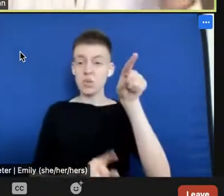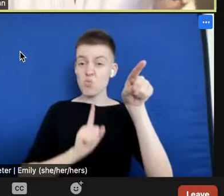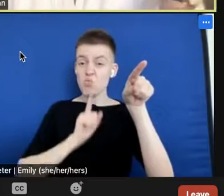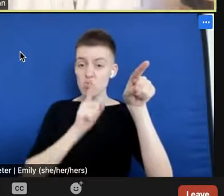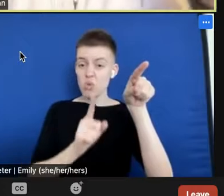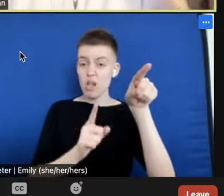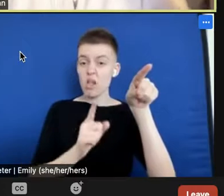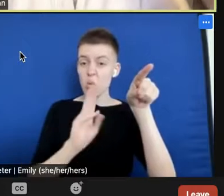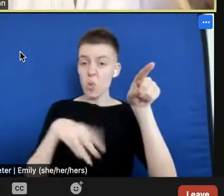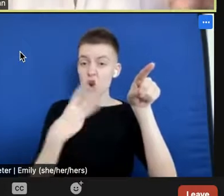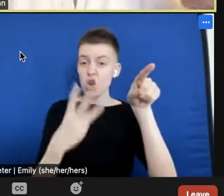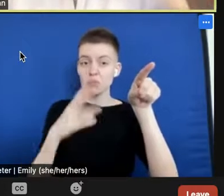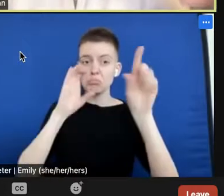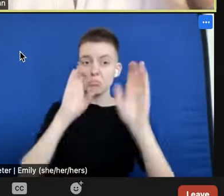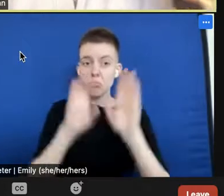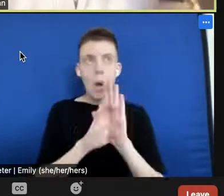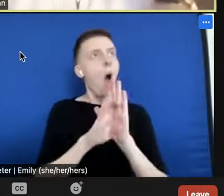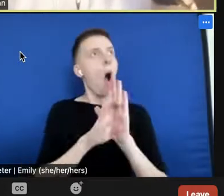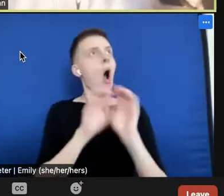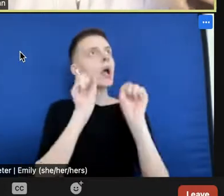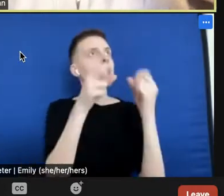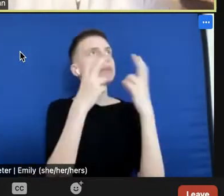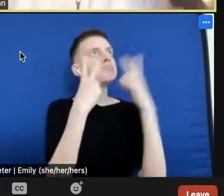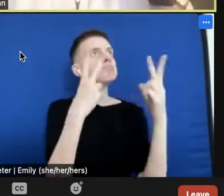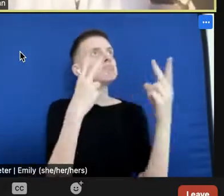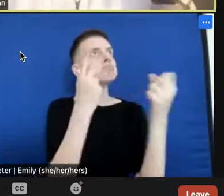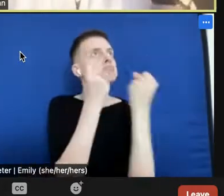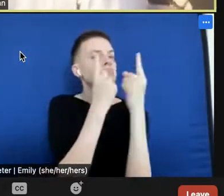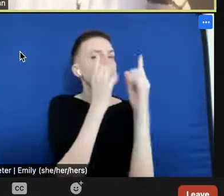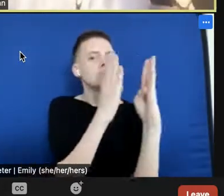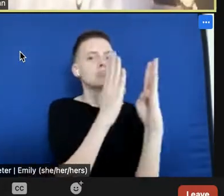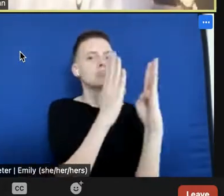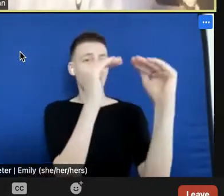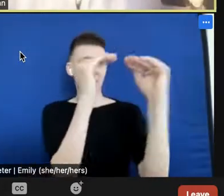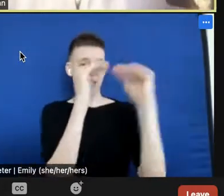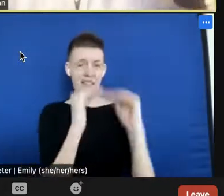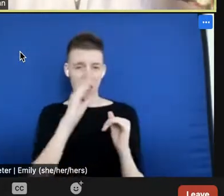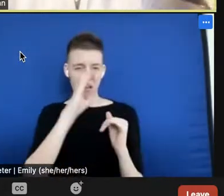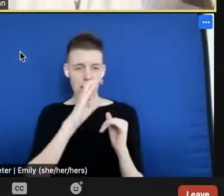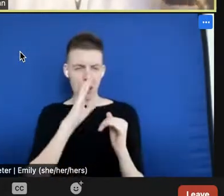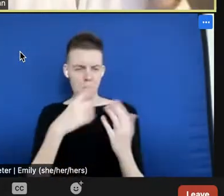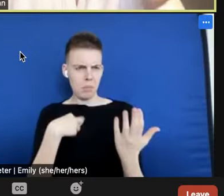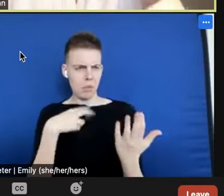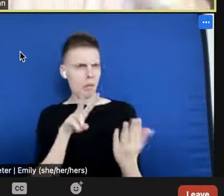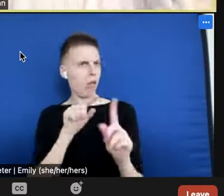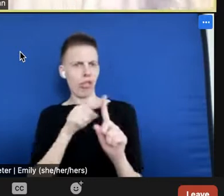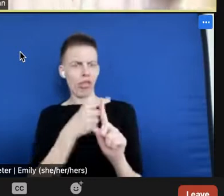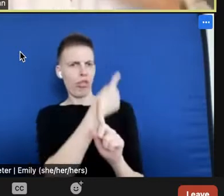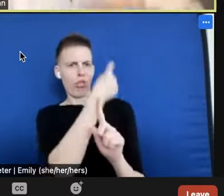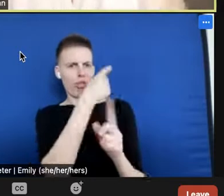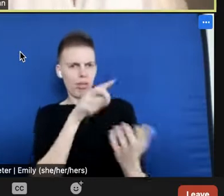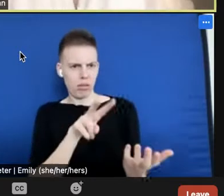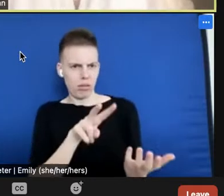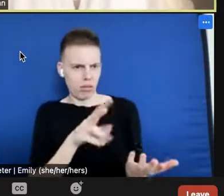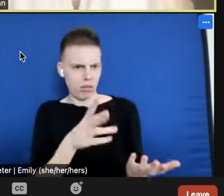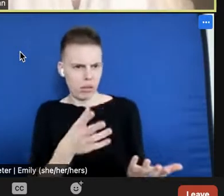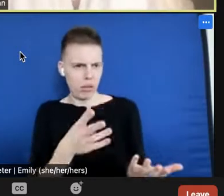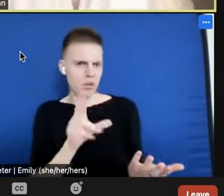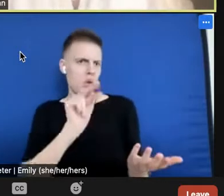realistic is accessible, might think the thing at the bottom, is the wildest thing you've ever heard, might say, oh, that's